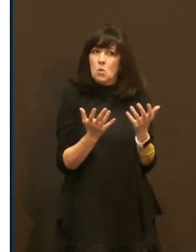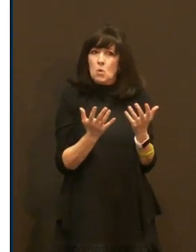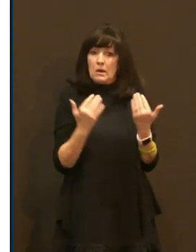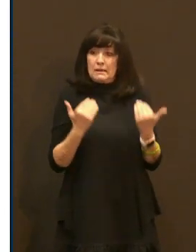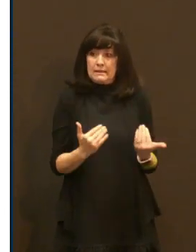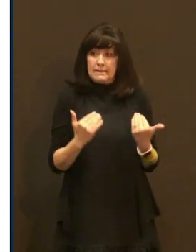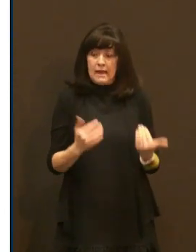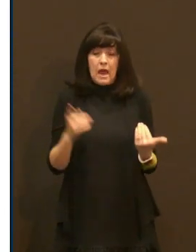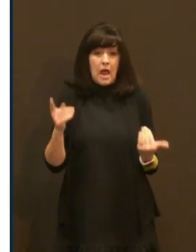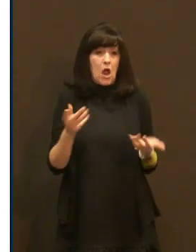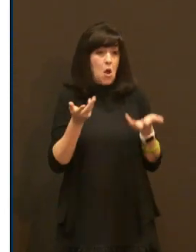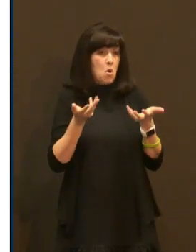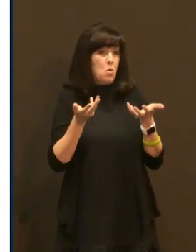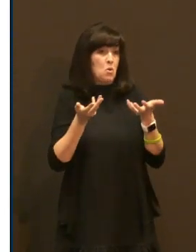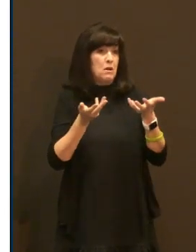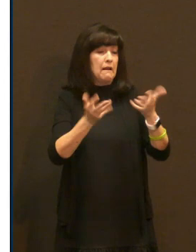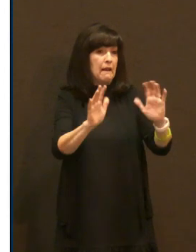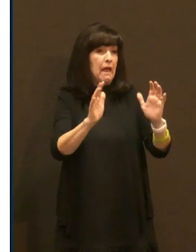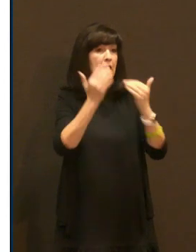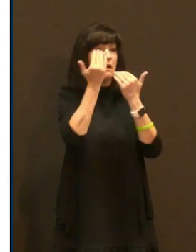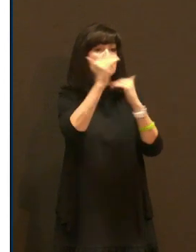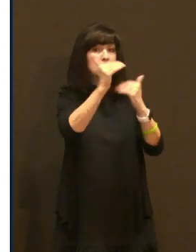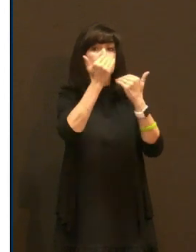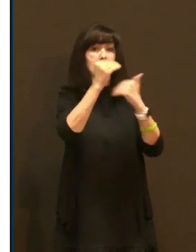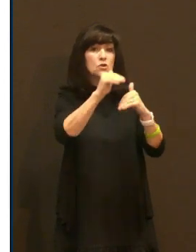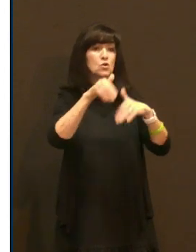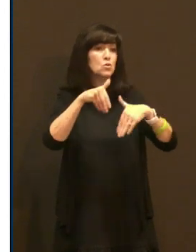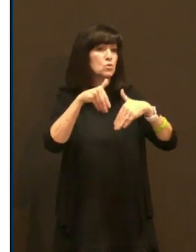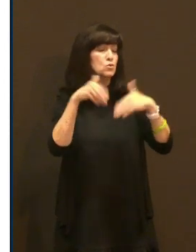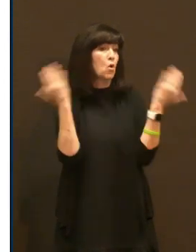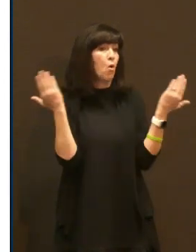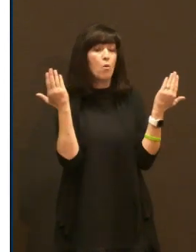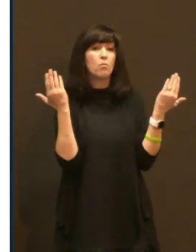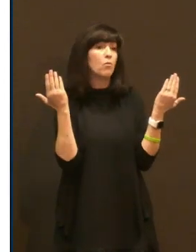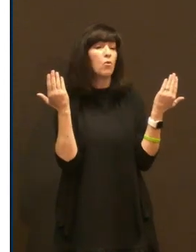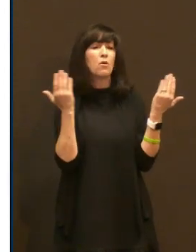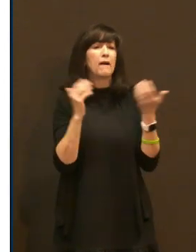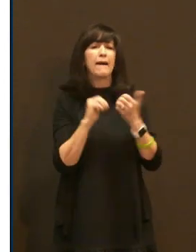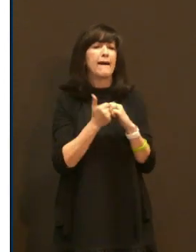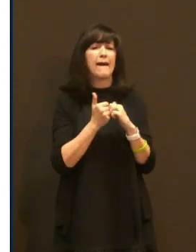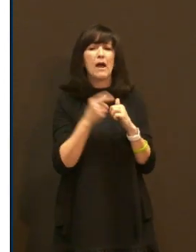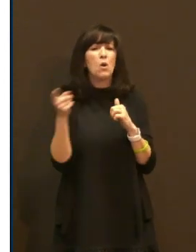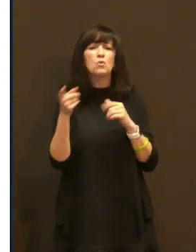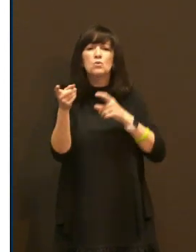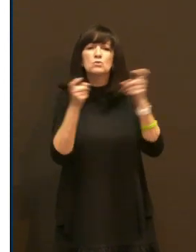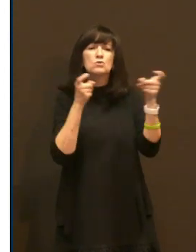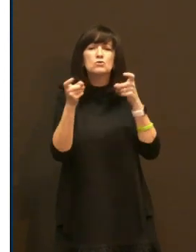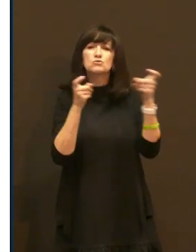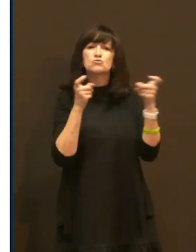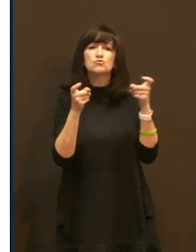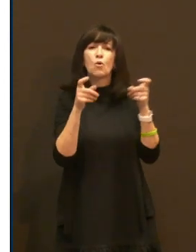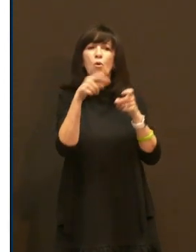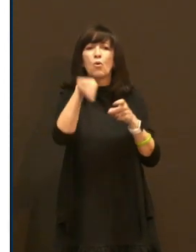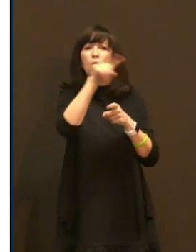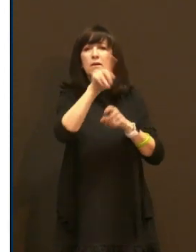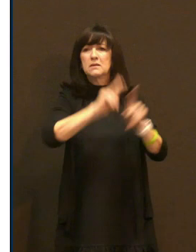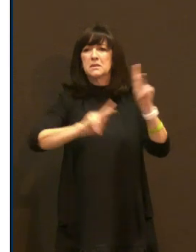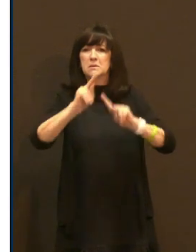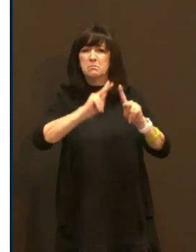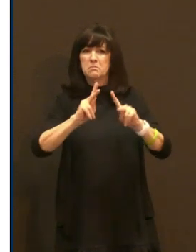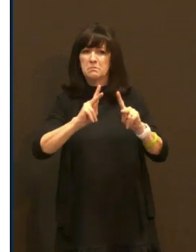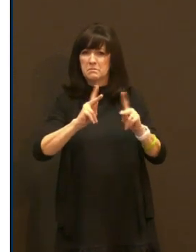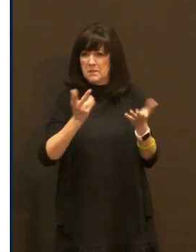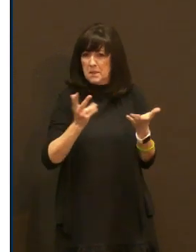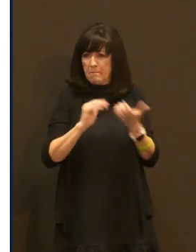going to prevent what happened in Ocean City or the Ozarks in terms of just people ignoring mask wearing and social